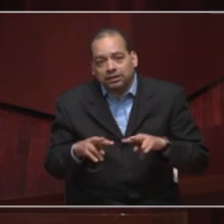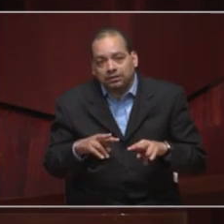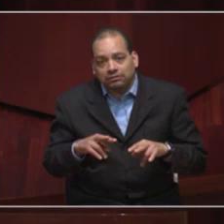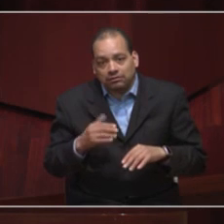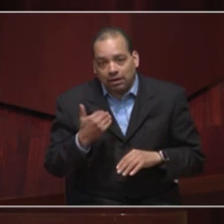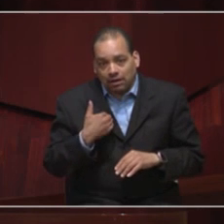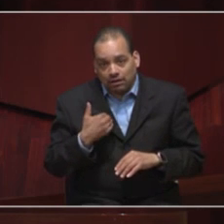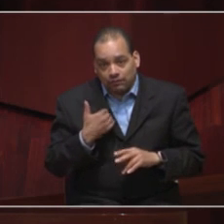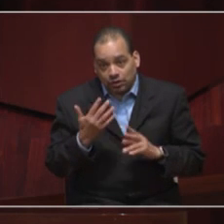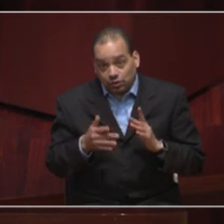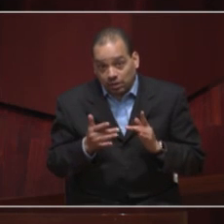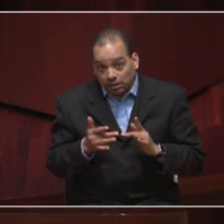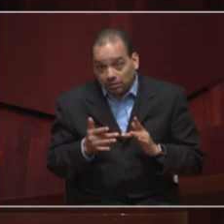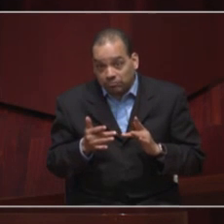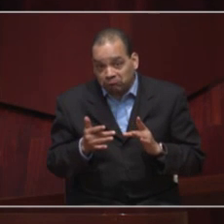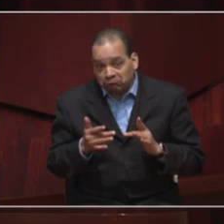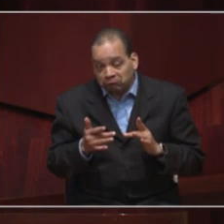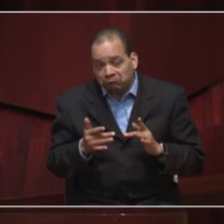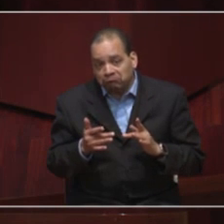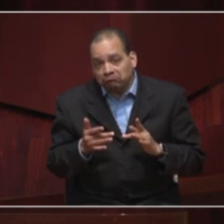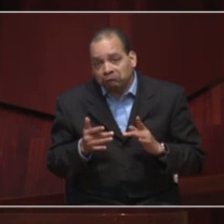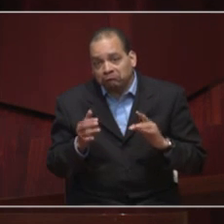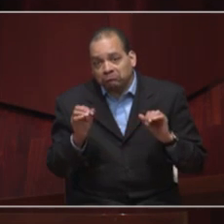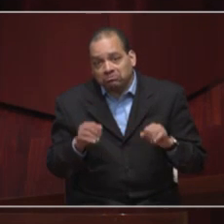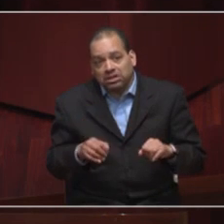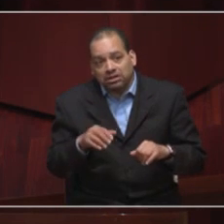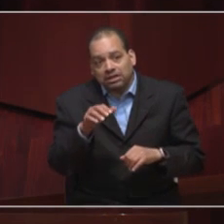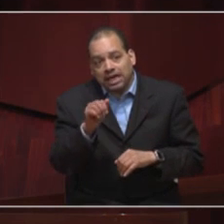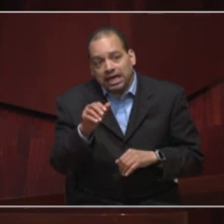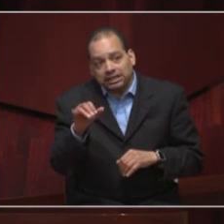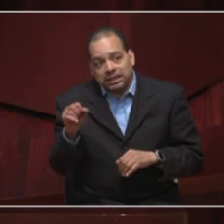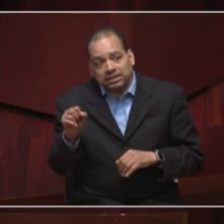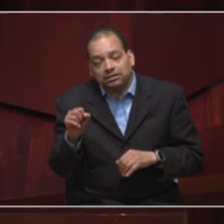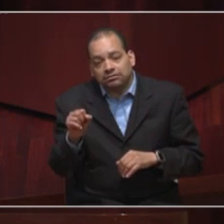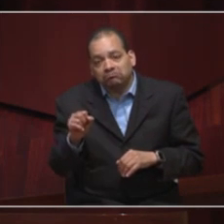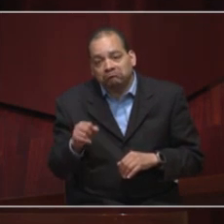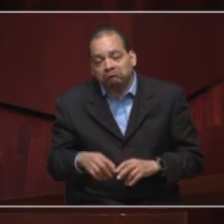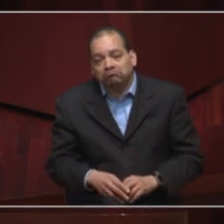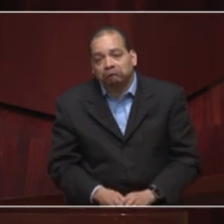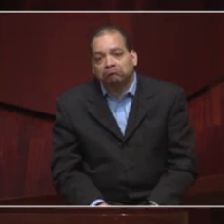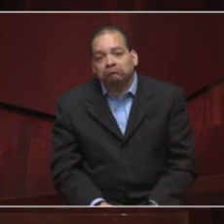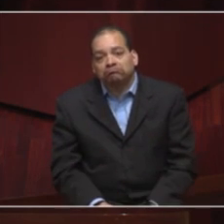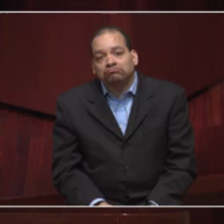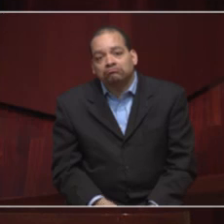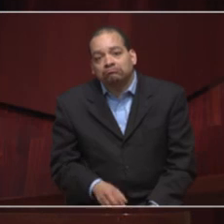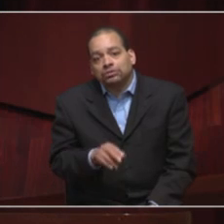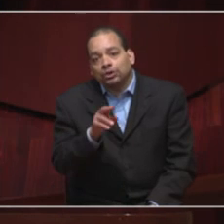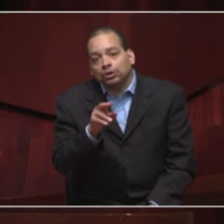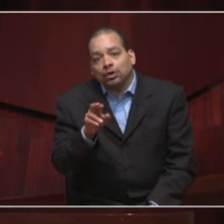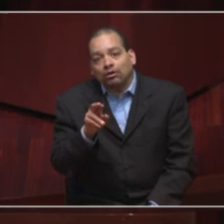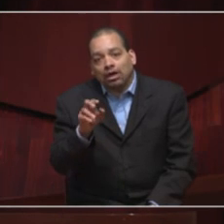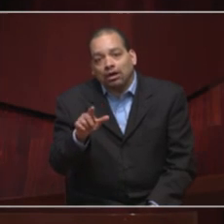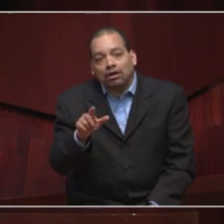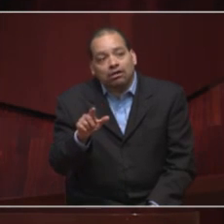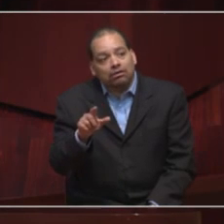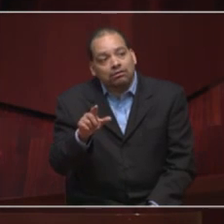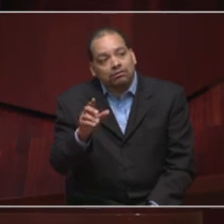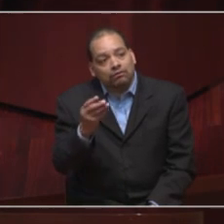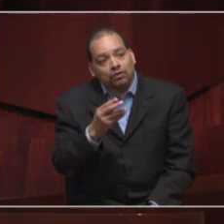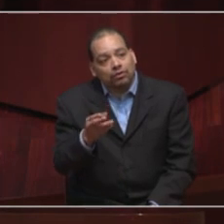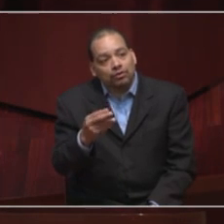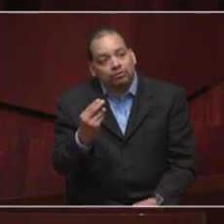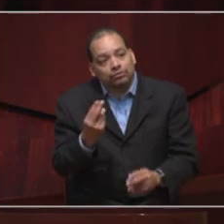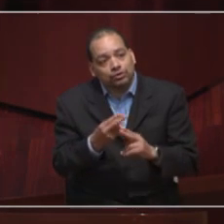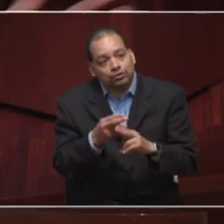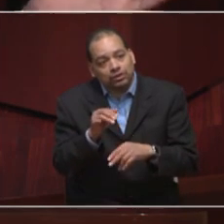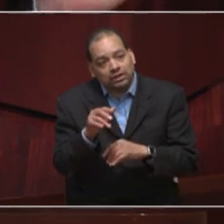connection, you can access ARCIS. Okay, So we thanks. just give you the URL for it, and you put your user ID and